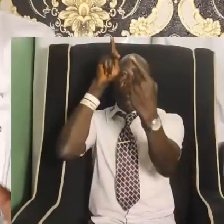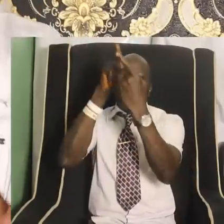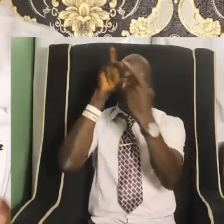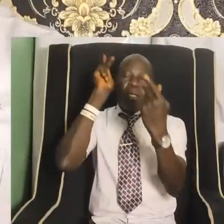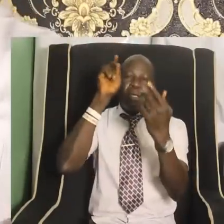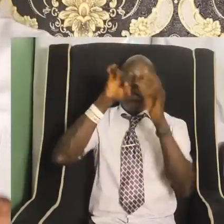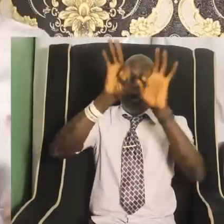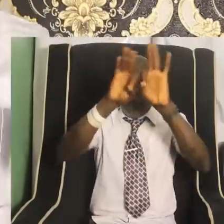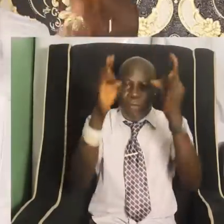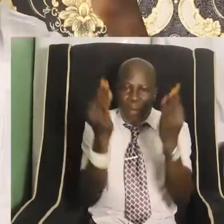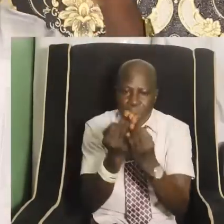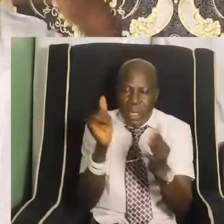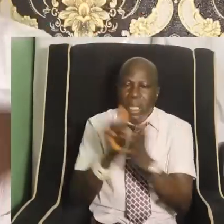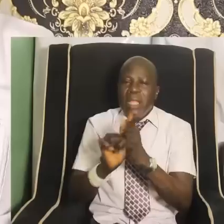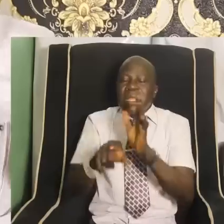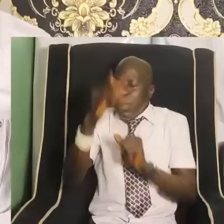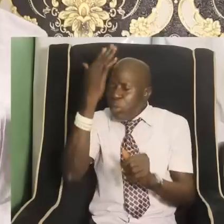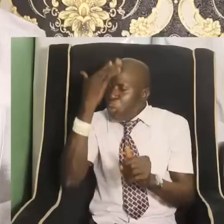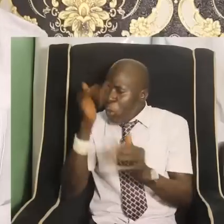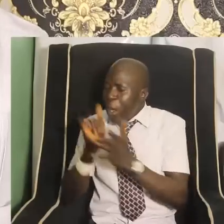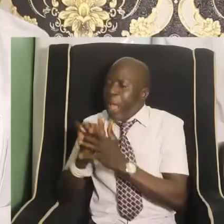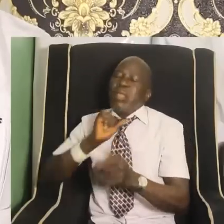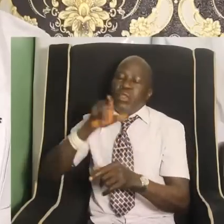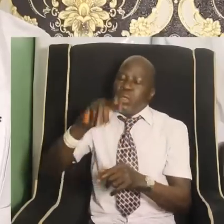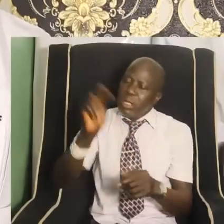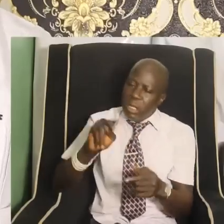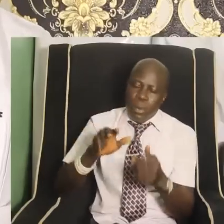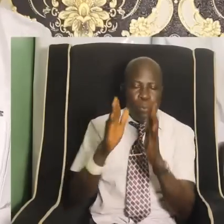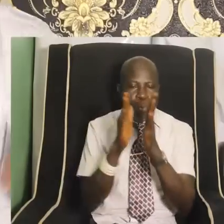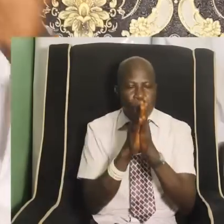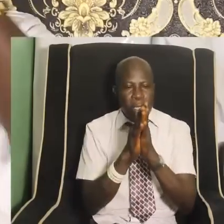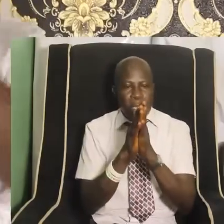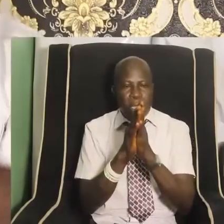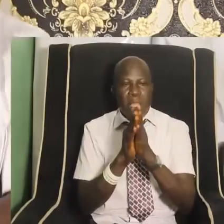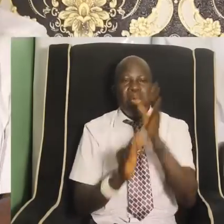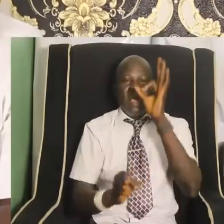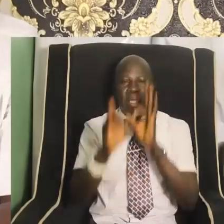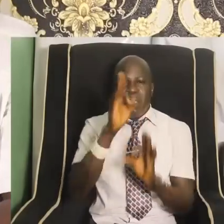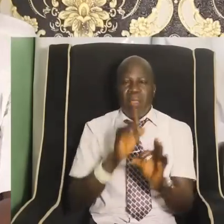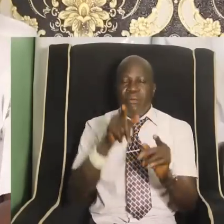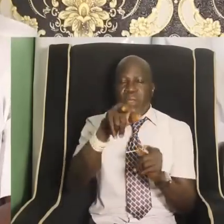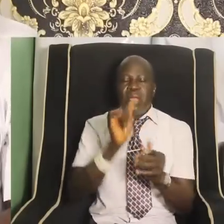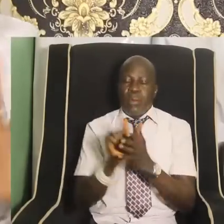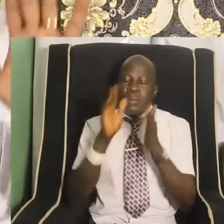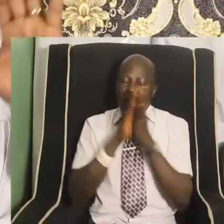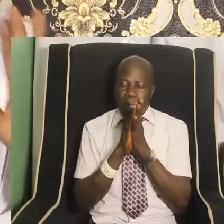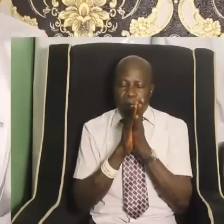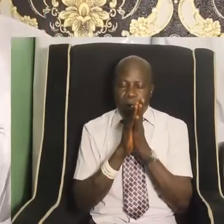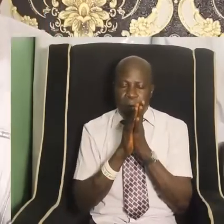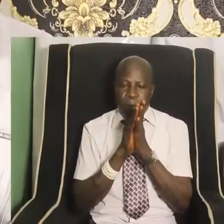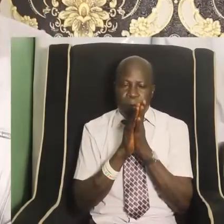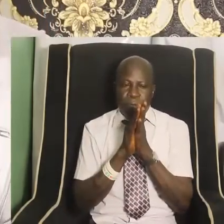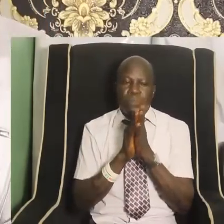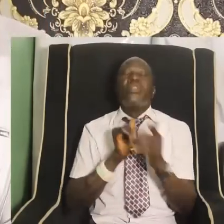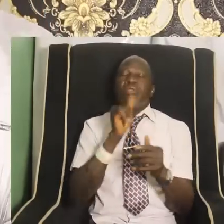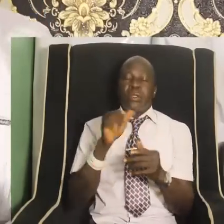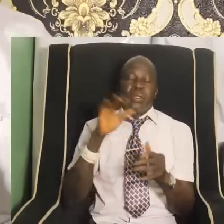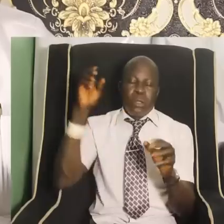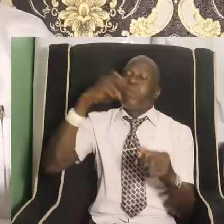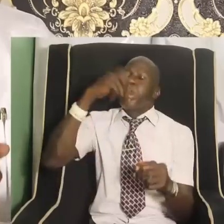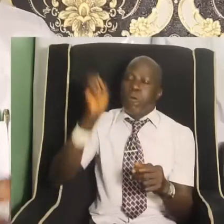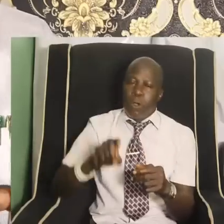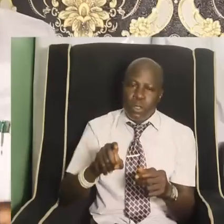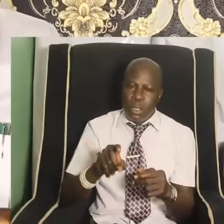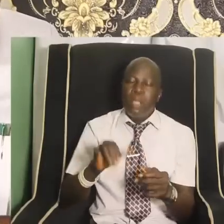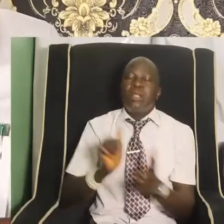of their family will tell you. That is why you need prayer. And if you are praying, it's